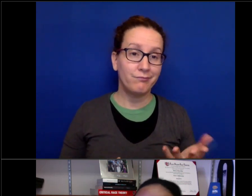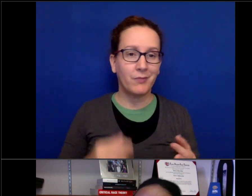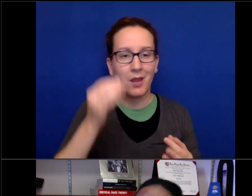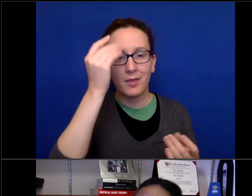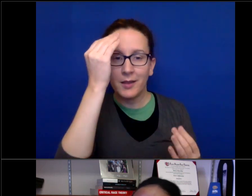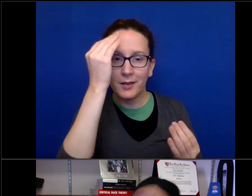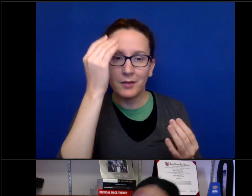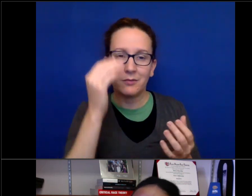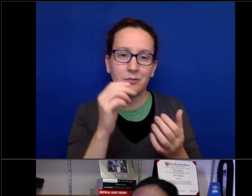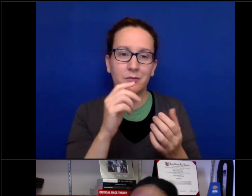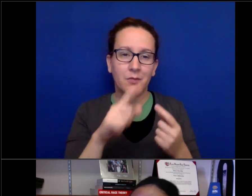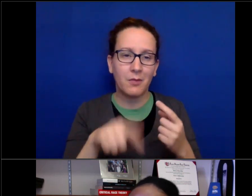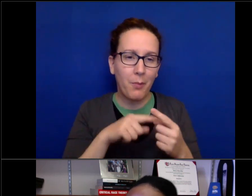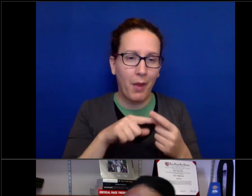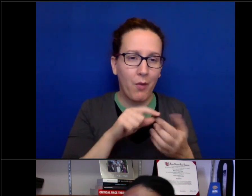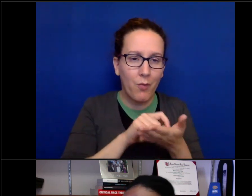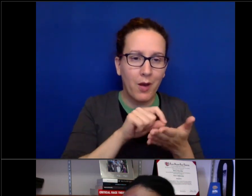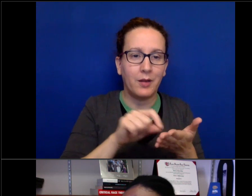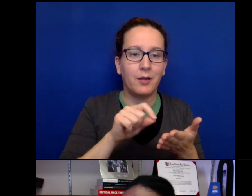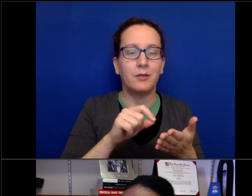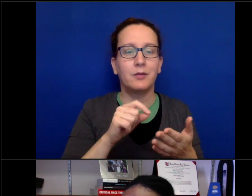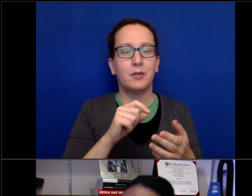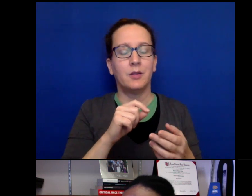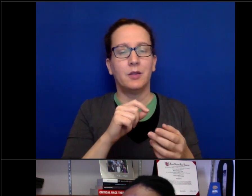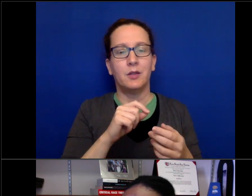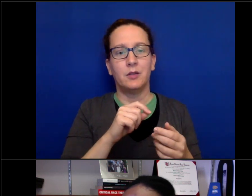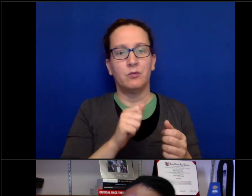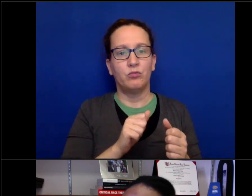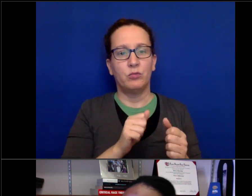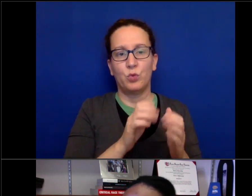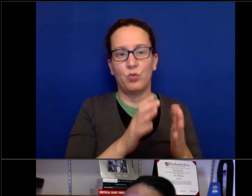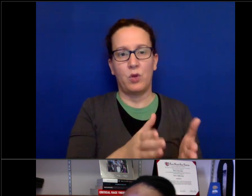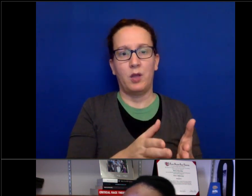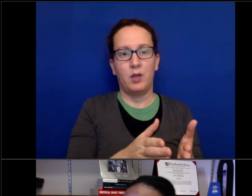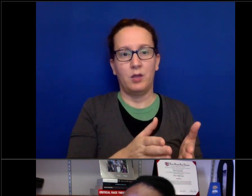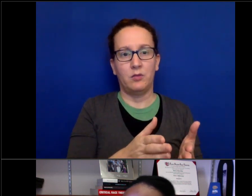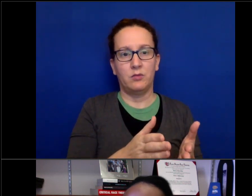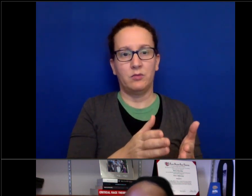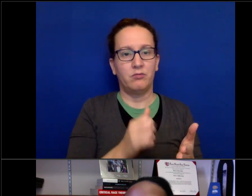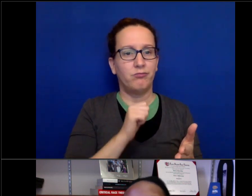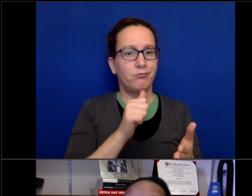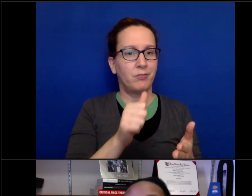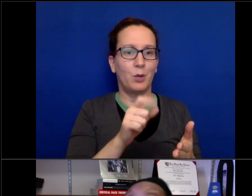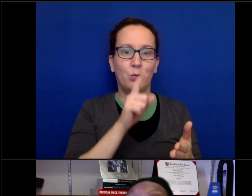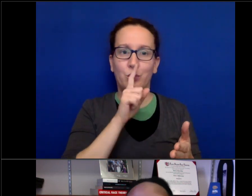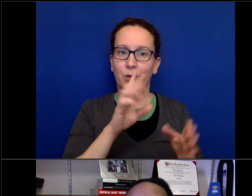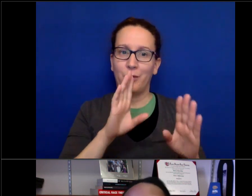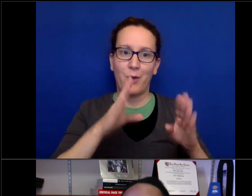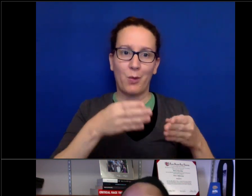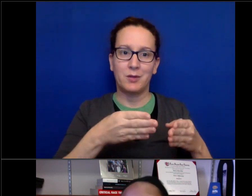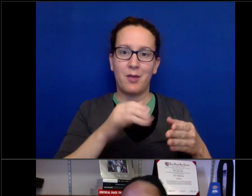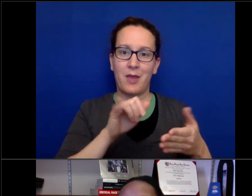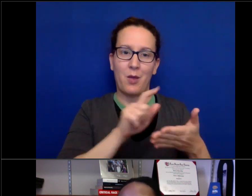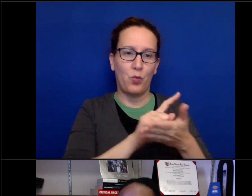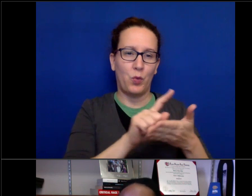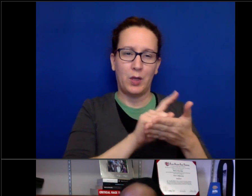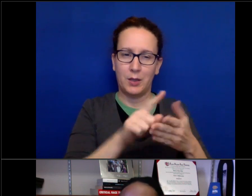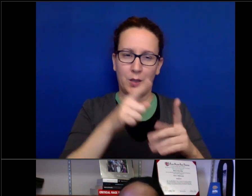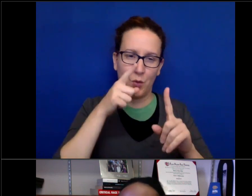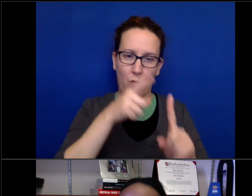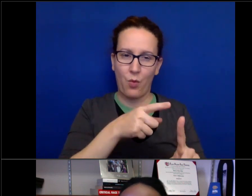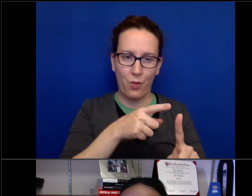thinking about writing in this kind of way that wasn't super focused on that weekly goal that I kind